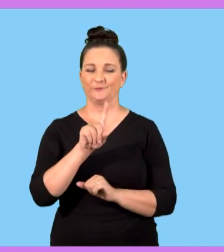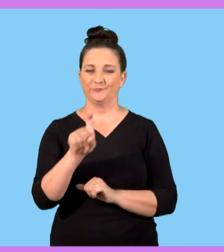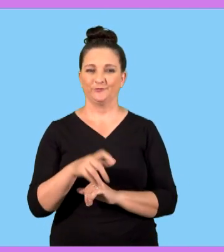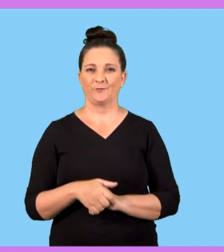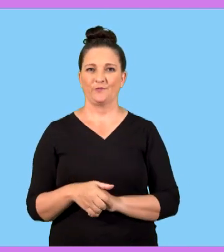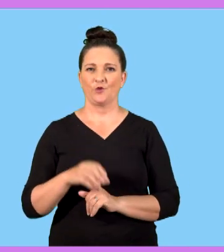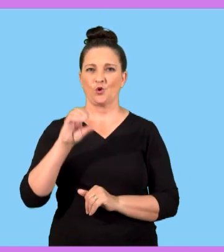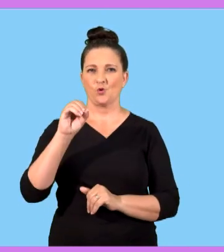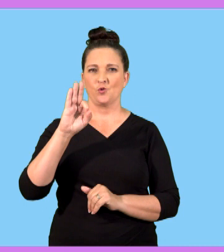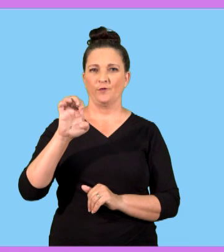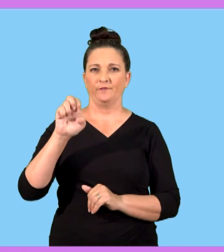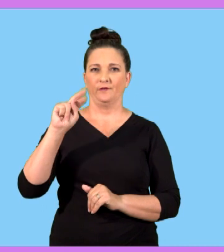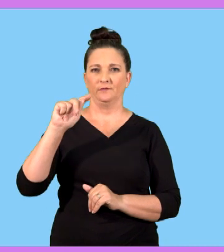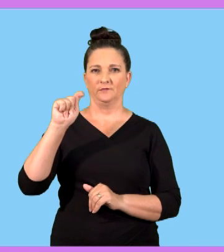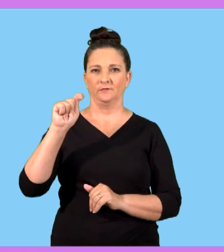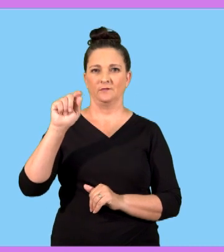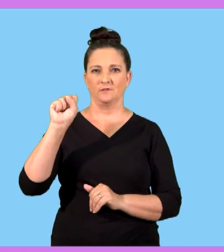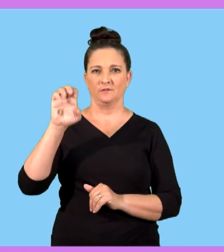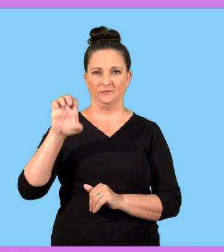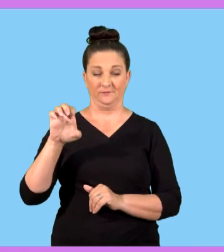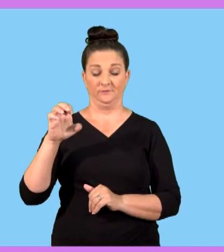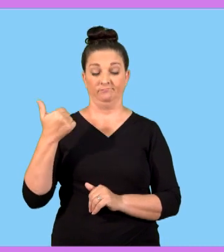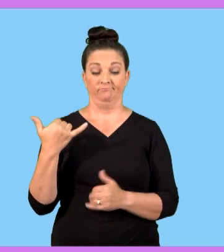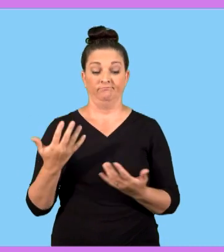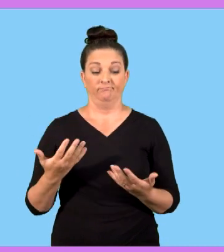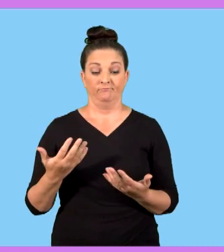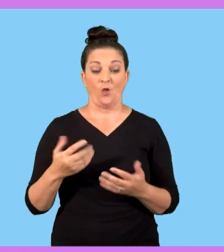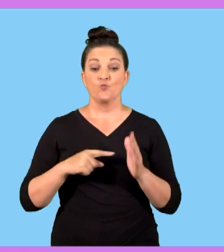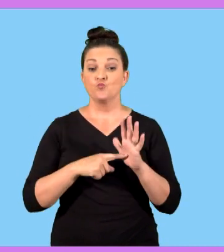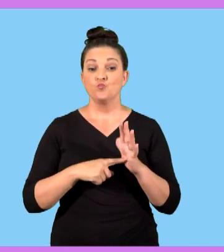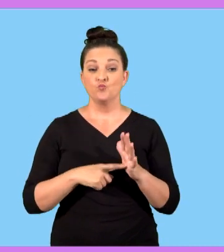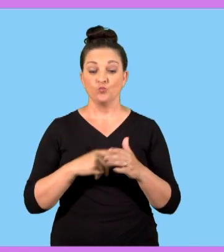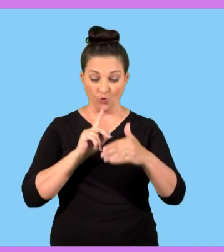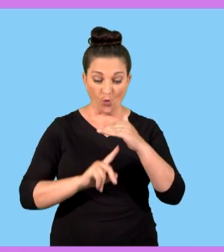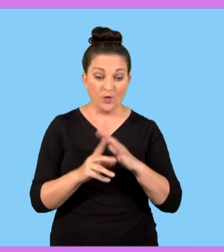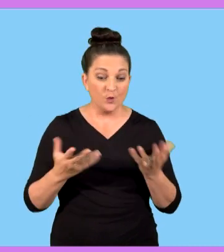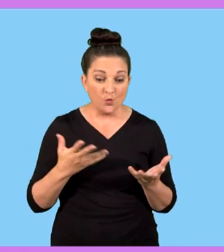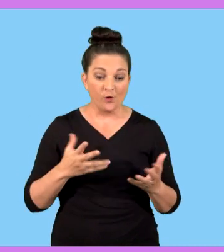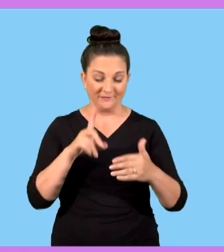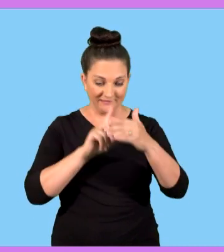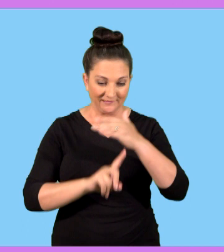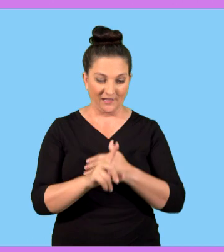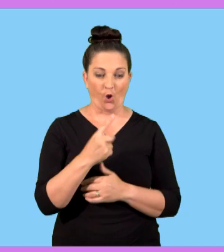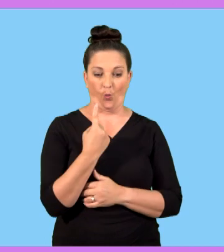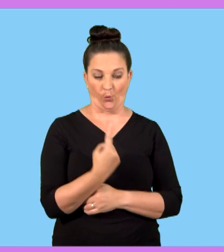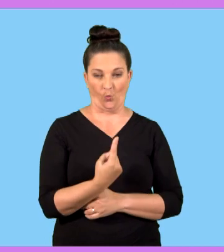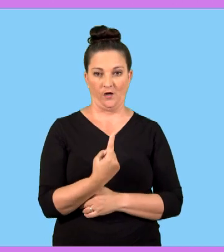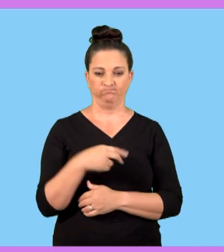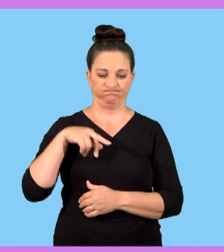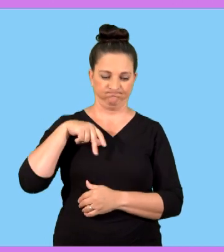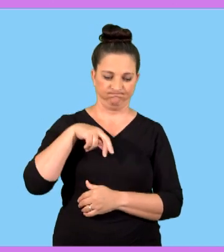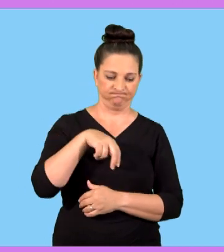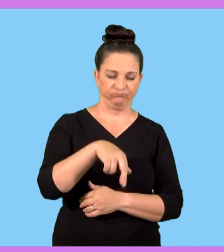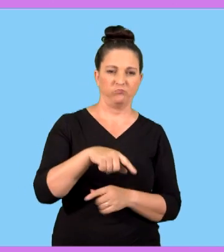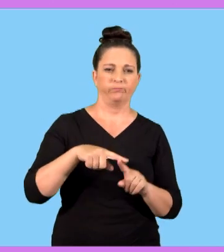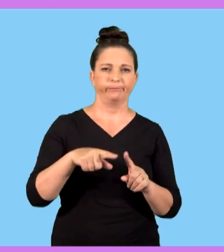question. Ofense enters the cinema through entrance 1. She goes down the passage, enters the